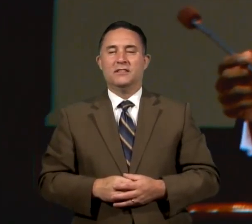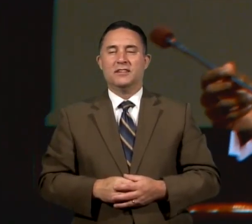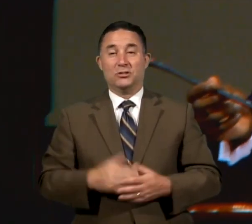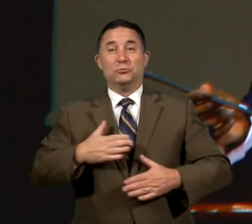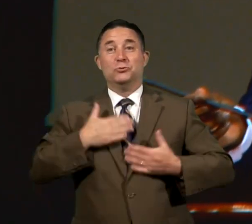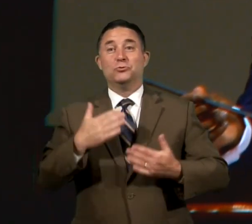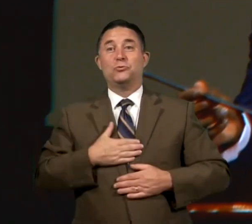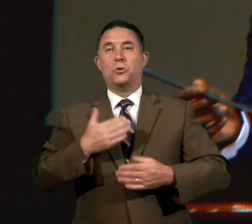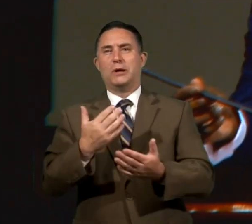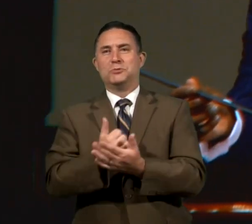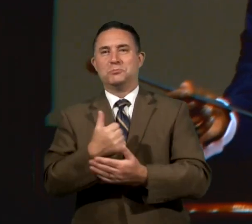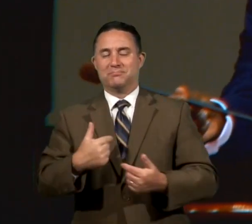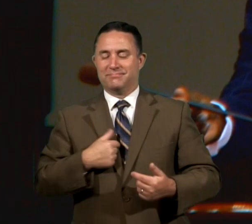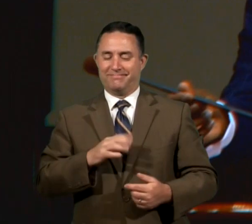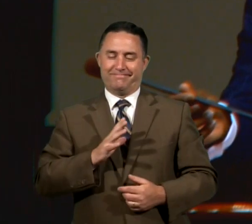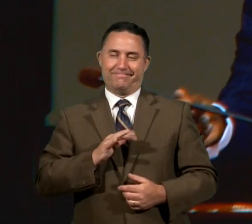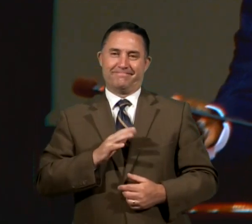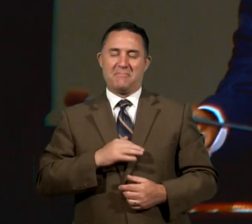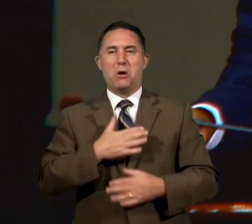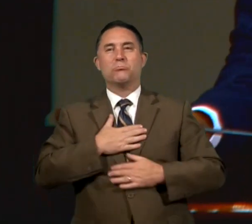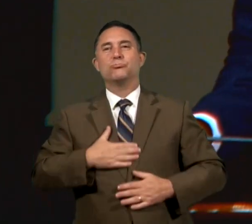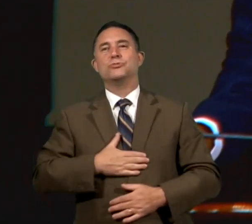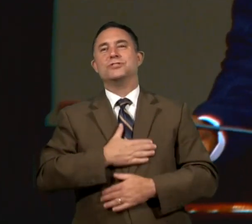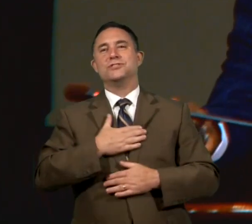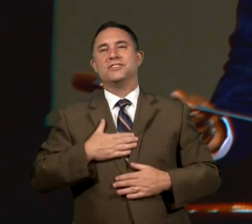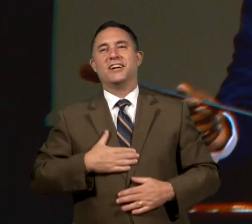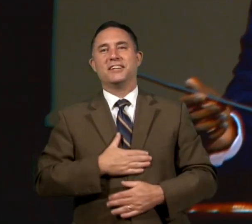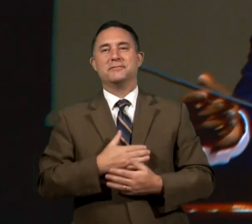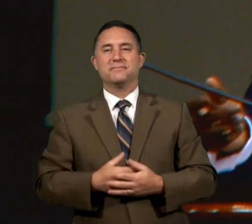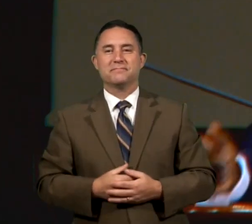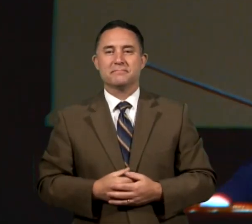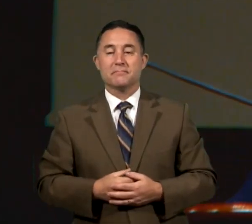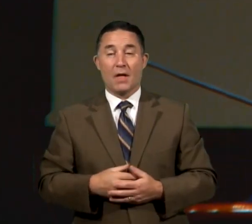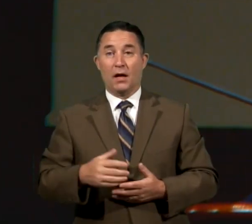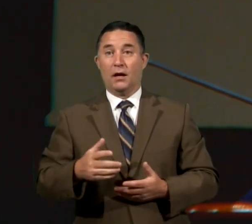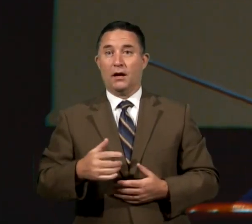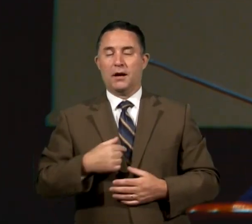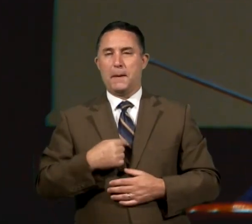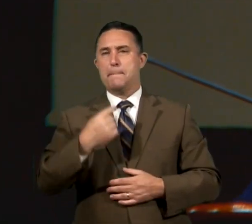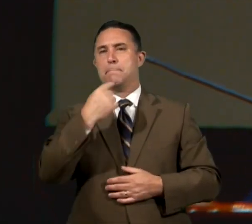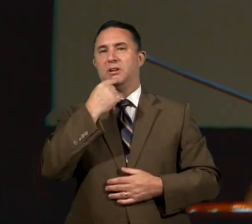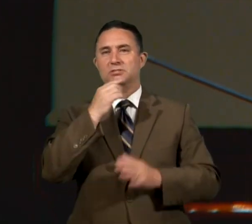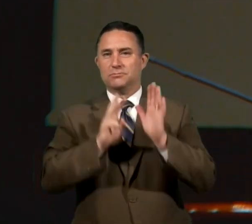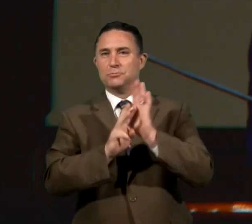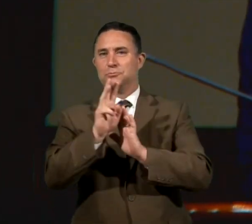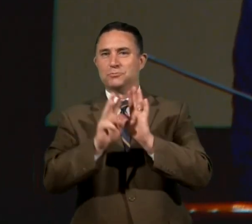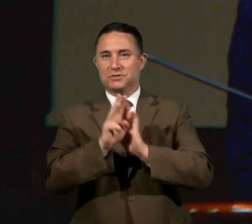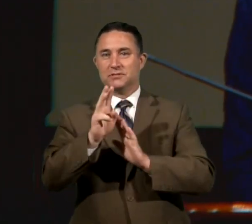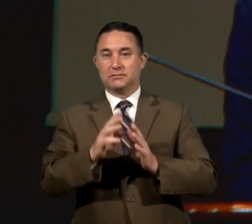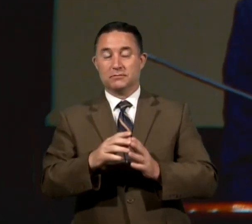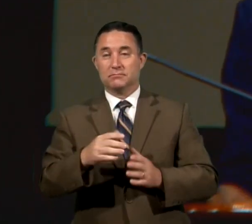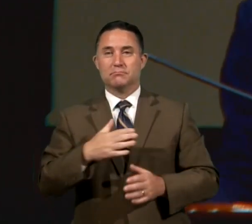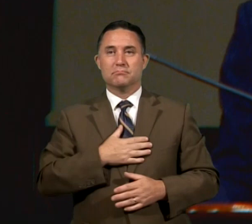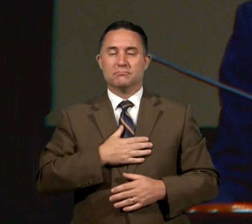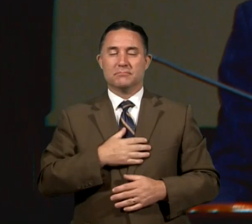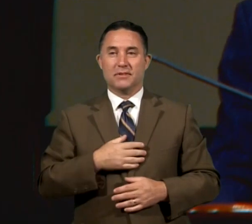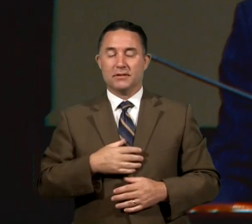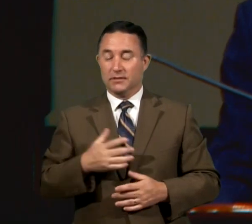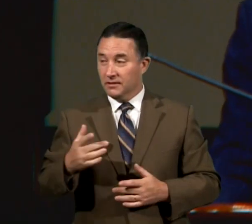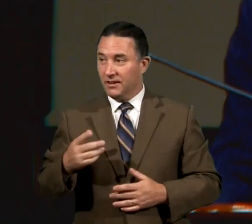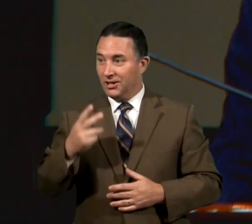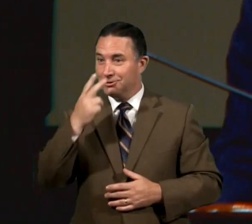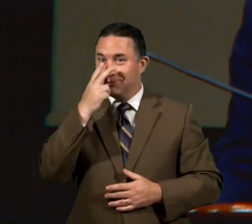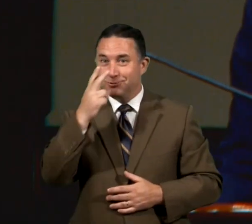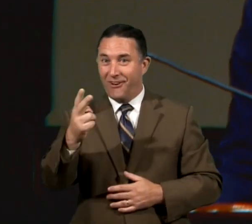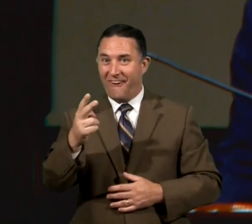joyous opportunity for me. I love it. I appreciate it. I definitely miss Pastor Wilkerson. In fact, my face lit up when I saw